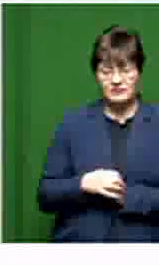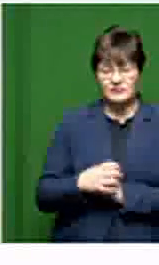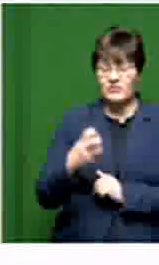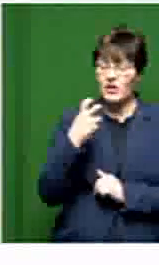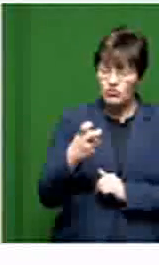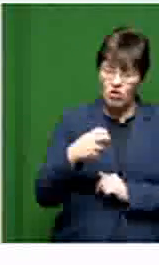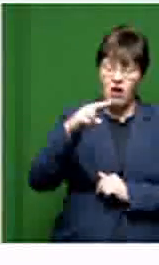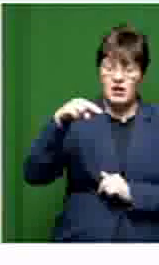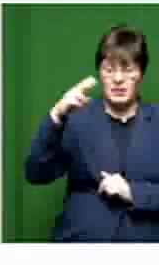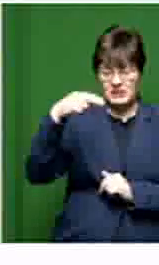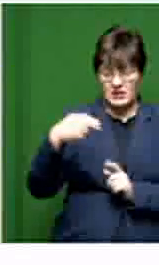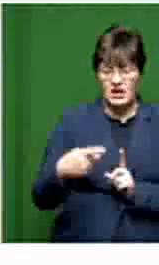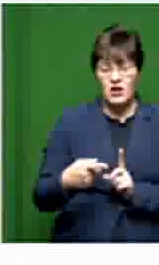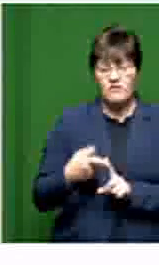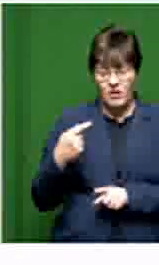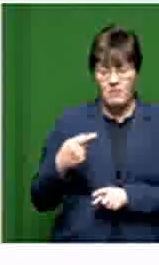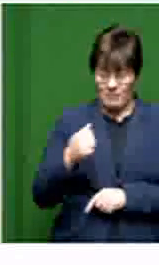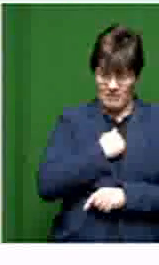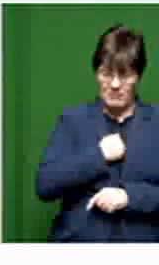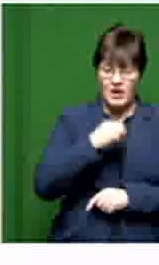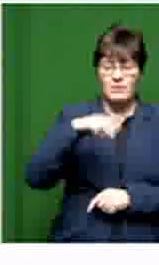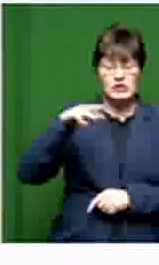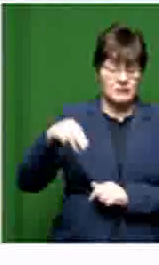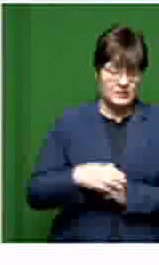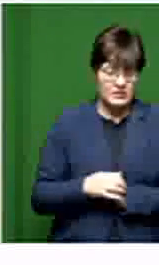rock art painting from the Iziko Museums.